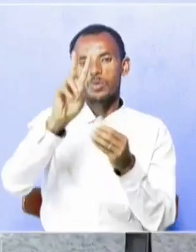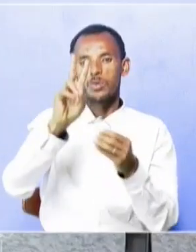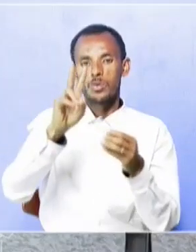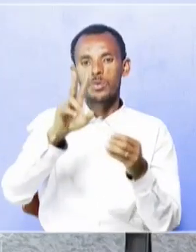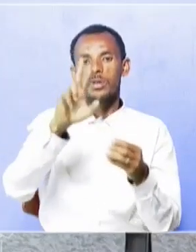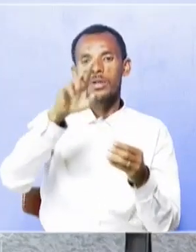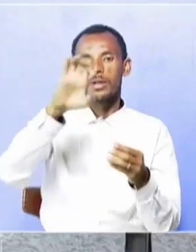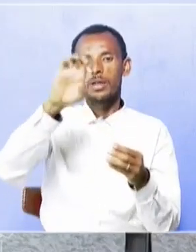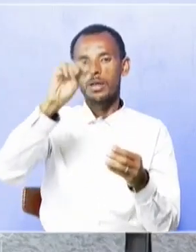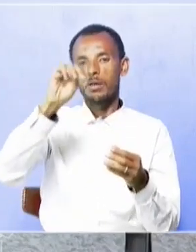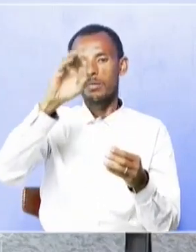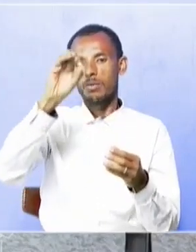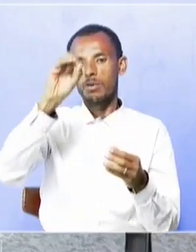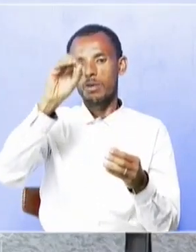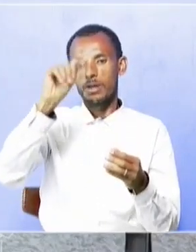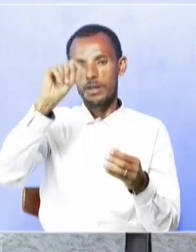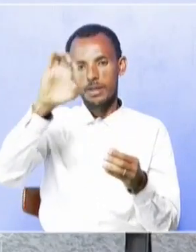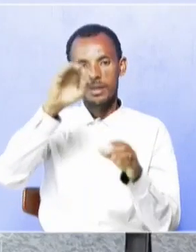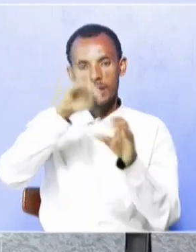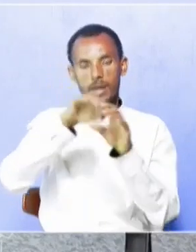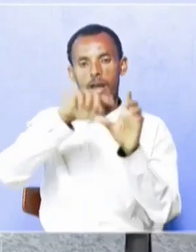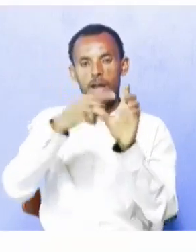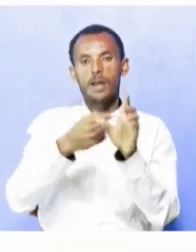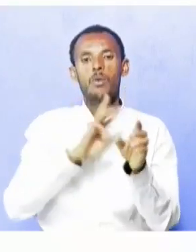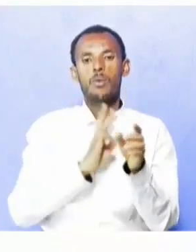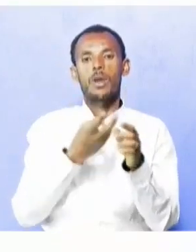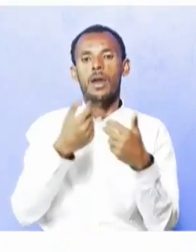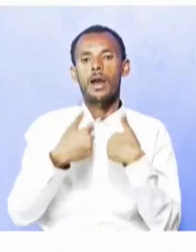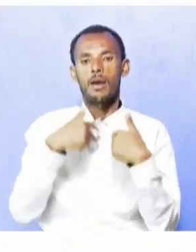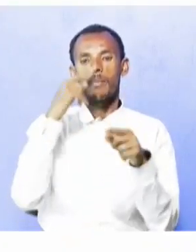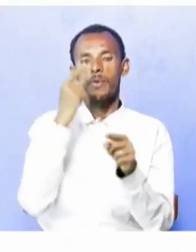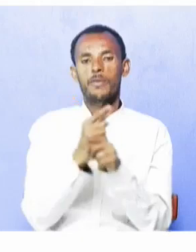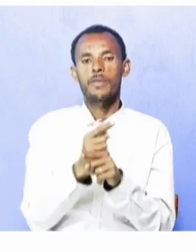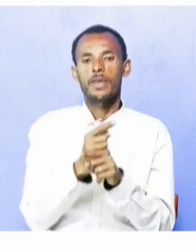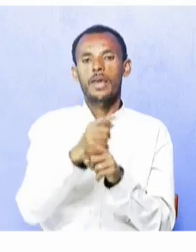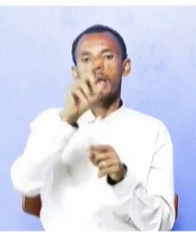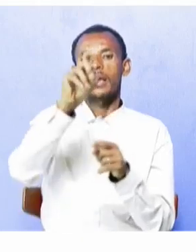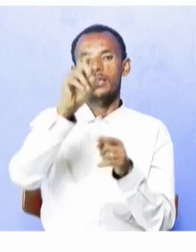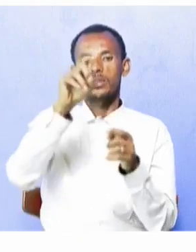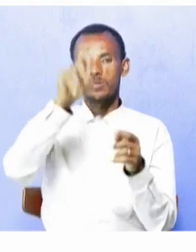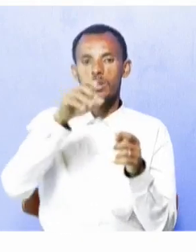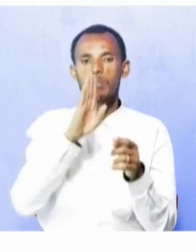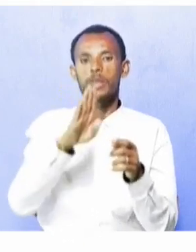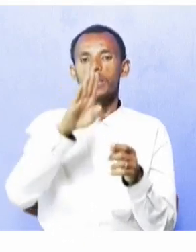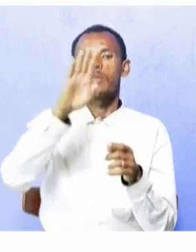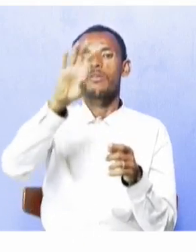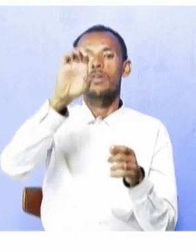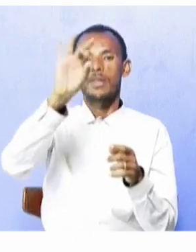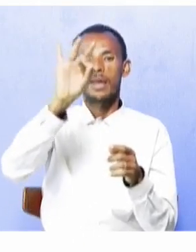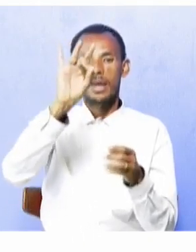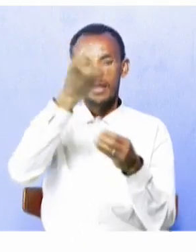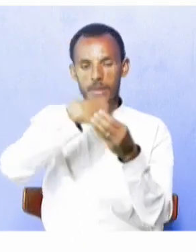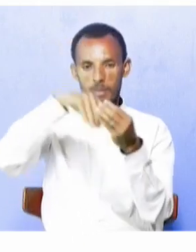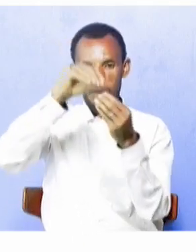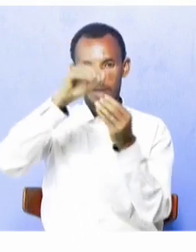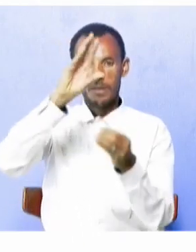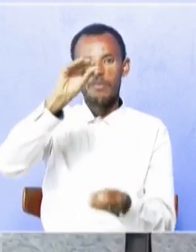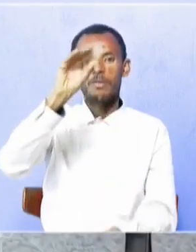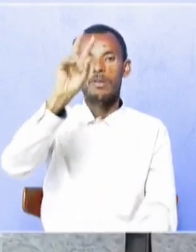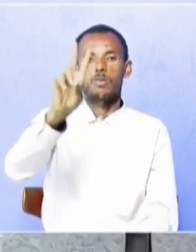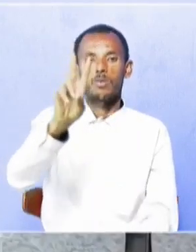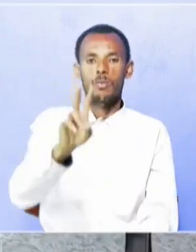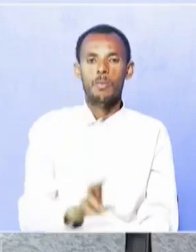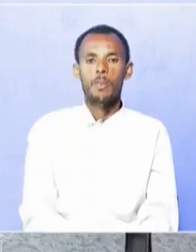interior angles as we have proved. So X should be 48 degree plus 52 degree.